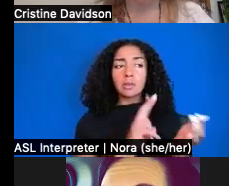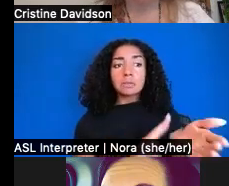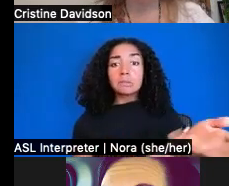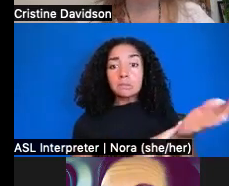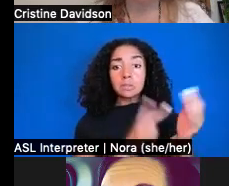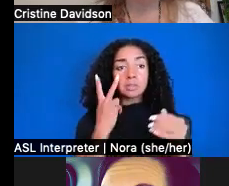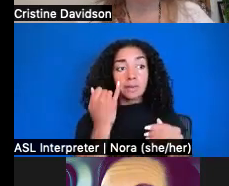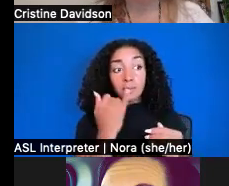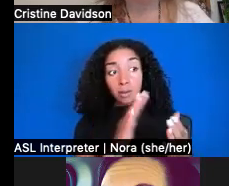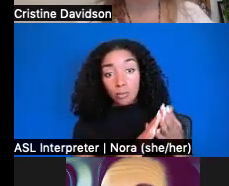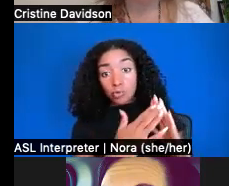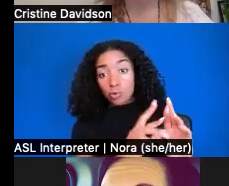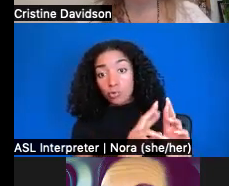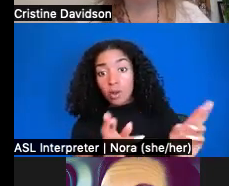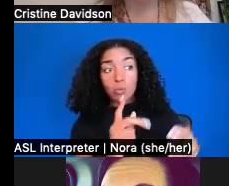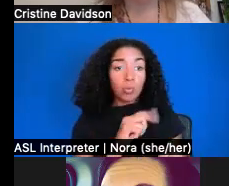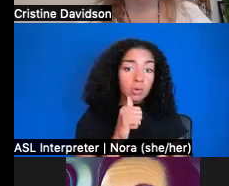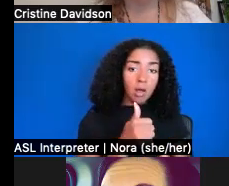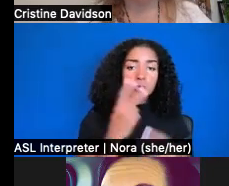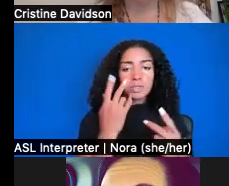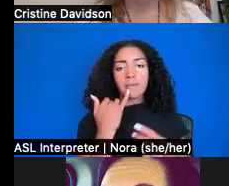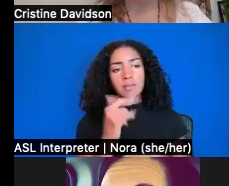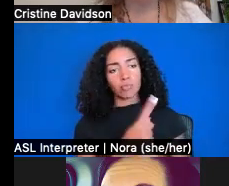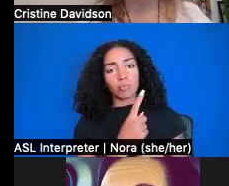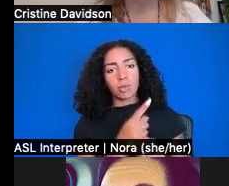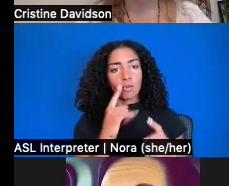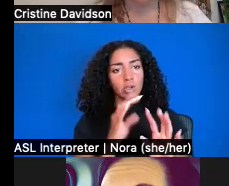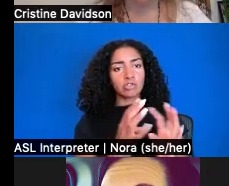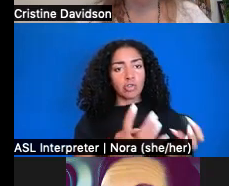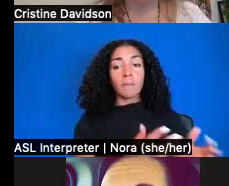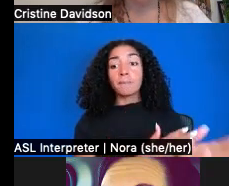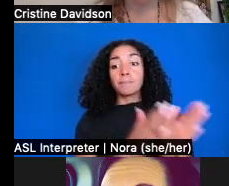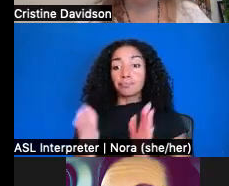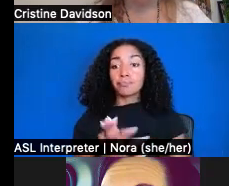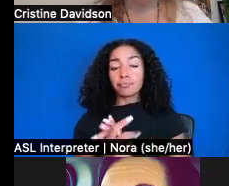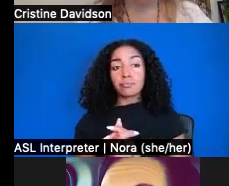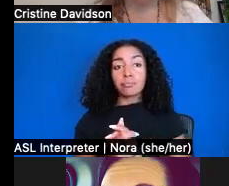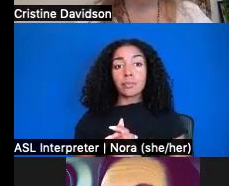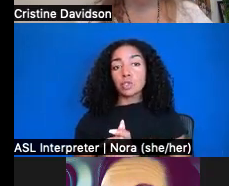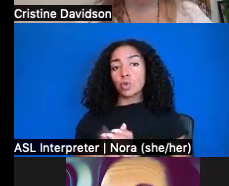Okay, so tactics, what do we need to know? And we talked about grooming a little bit.